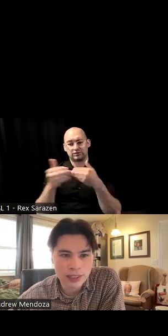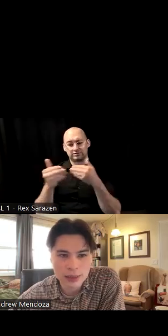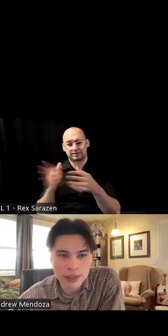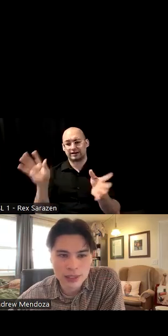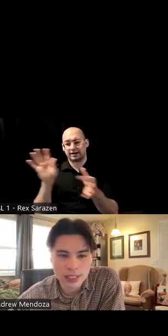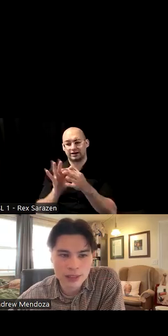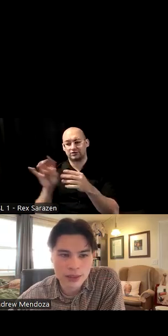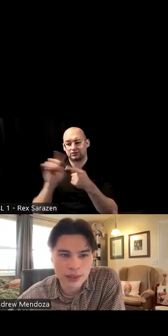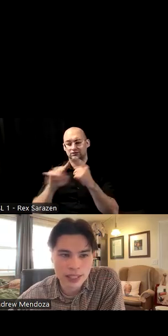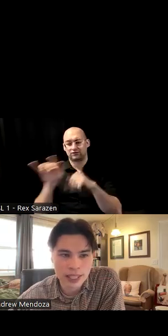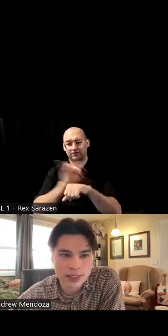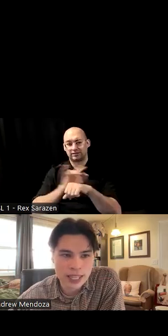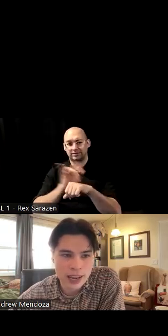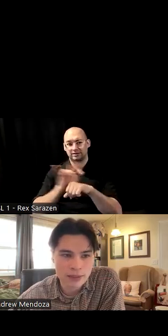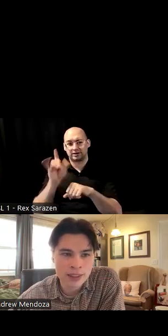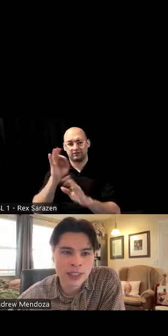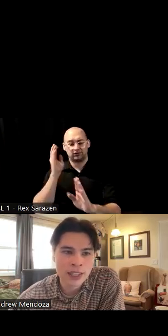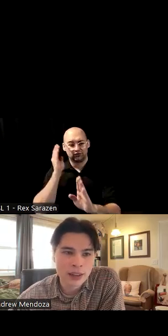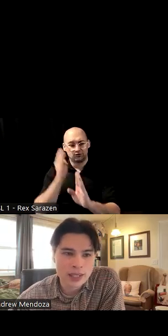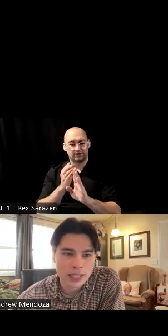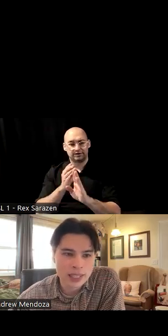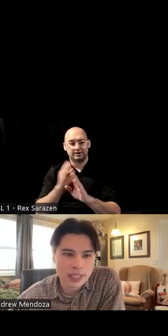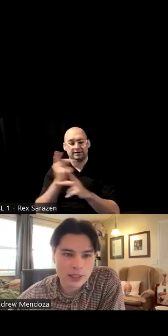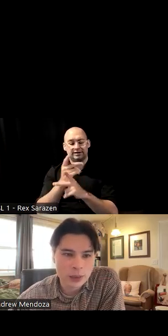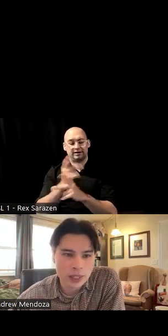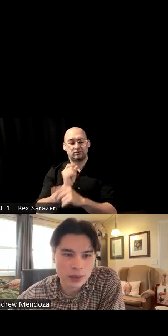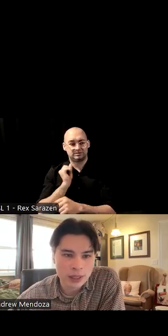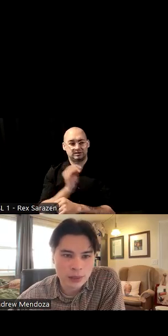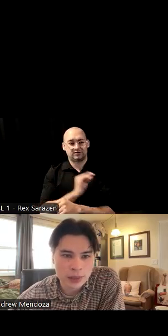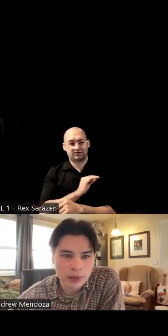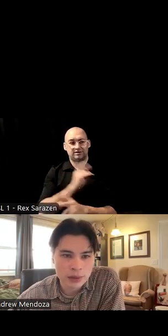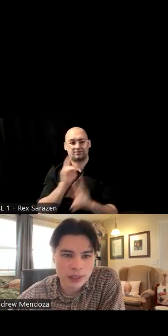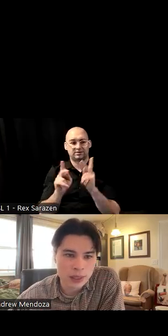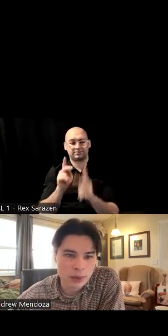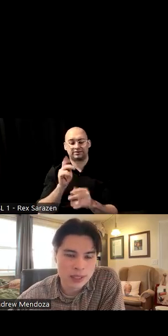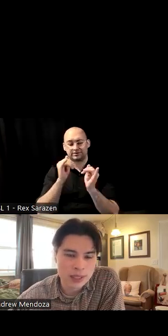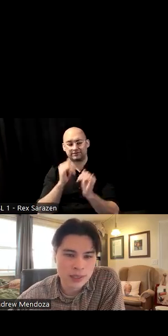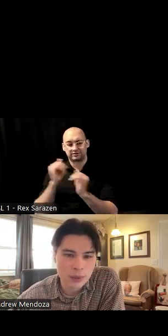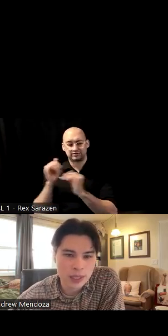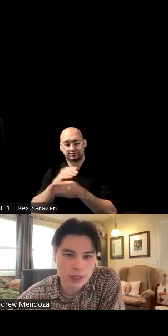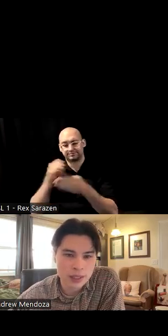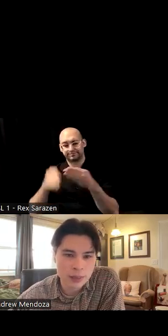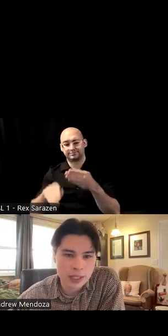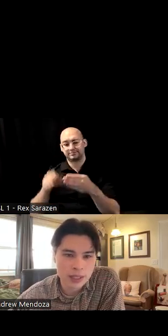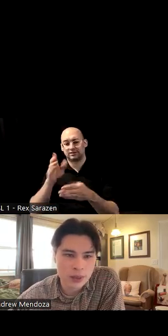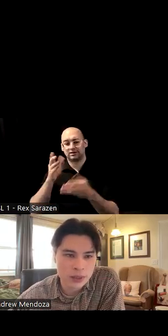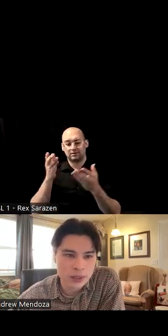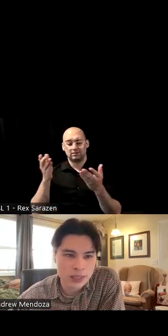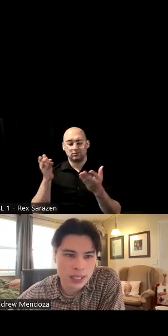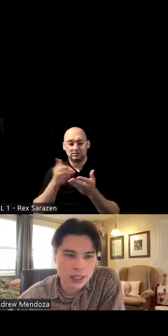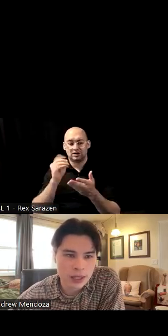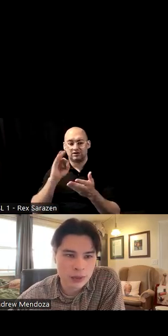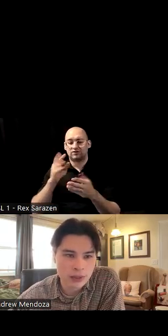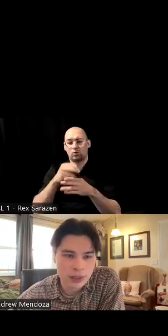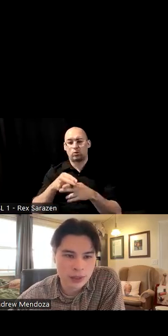the availability of direct care staff. A resident's individual outcomes, including the presence of weight loss, bed